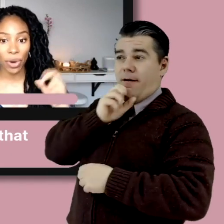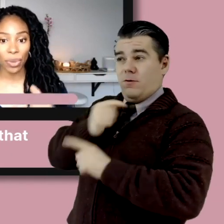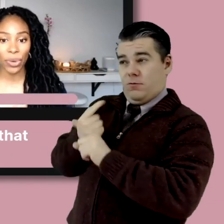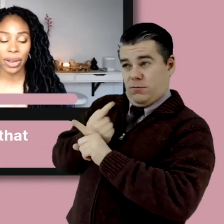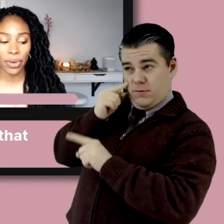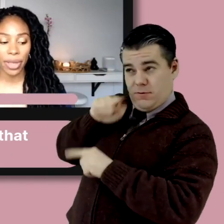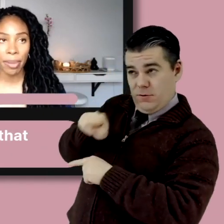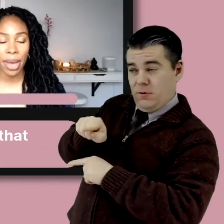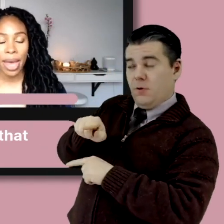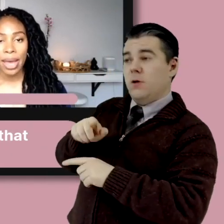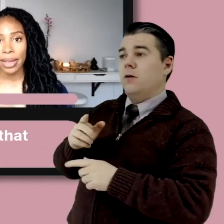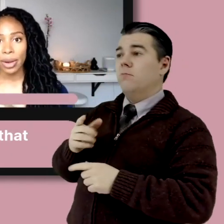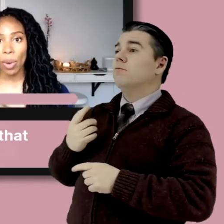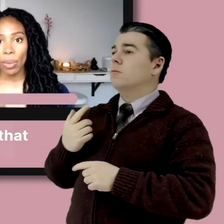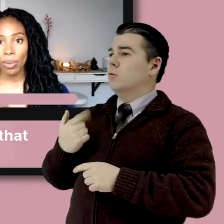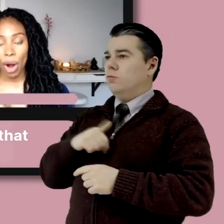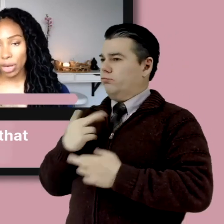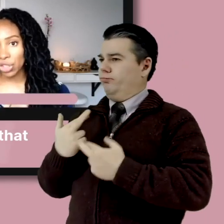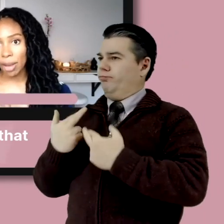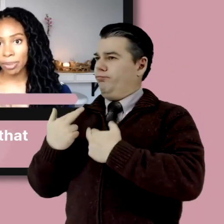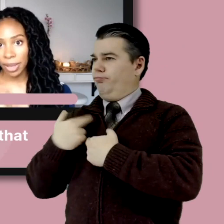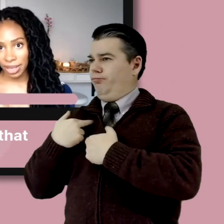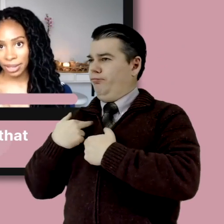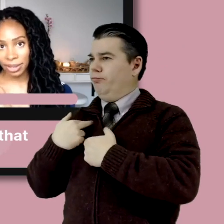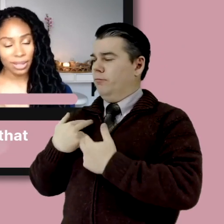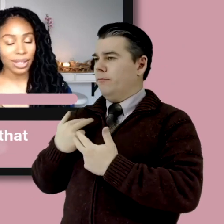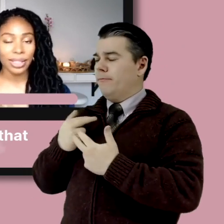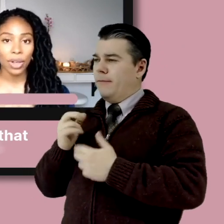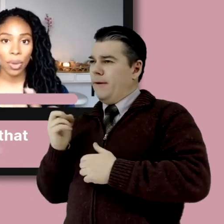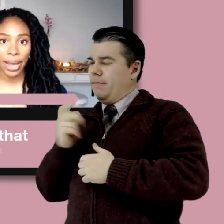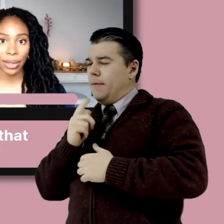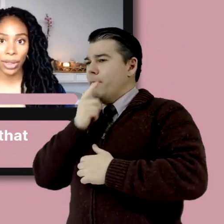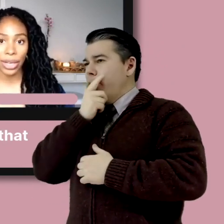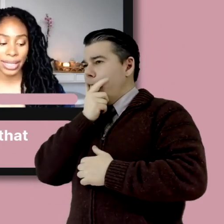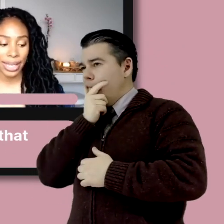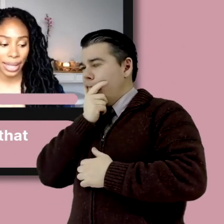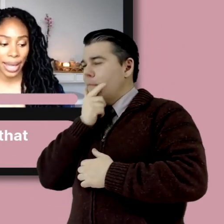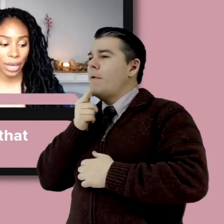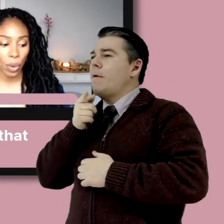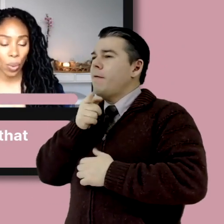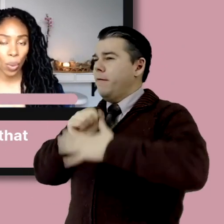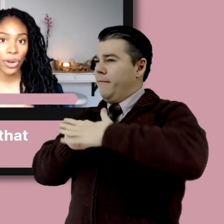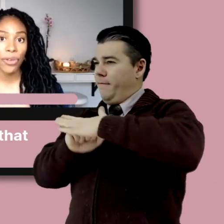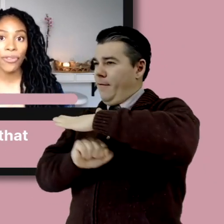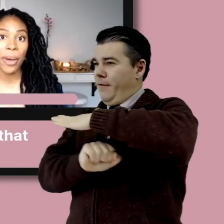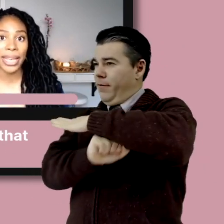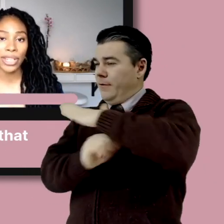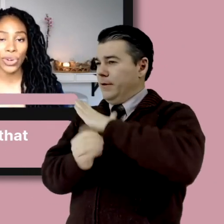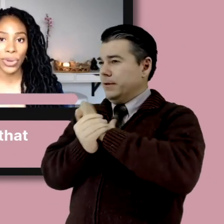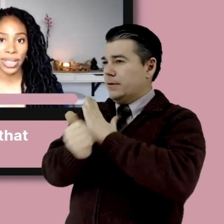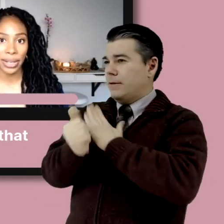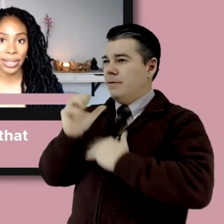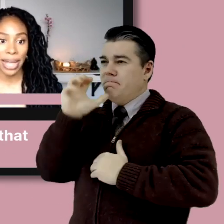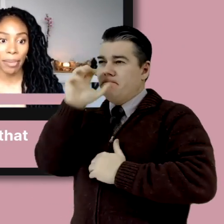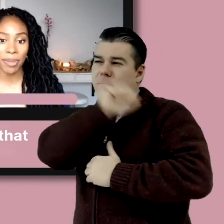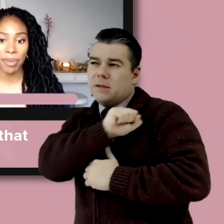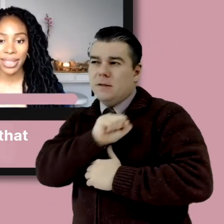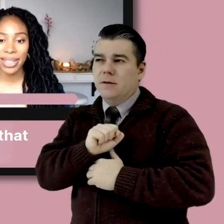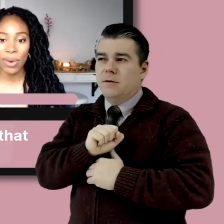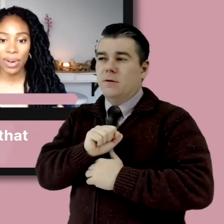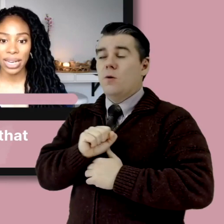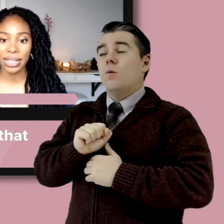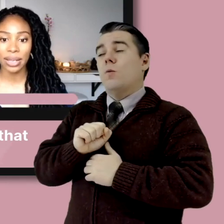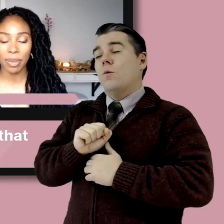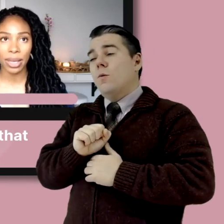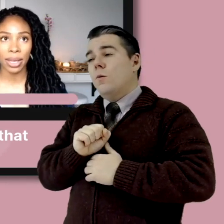age appropriate for them, then what our job is to go back and look and say, like, what are the foundational skills that might be